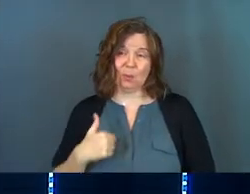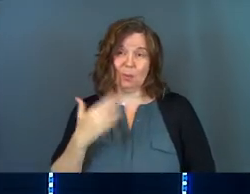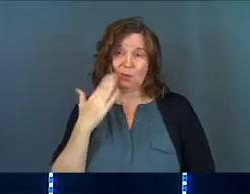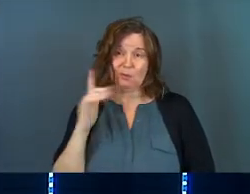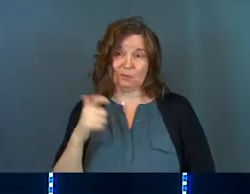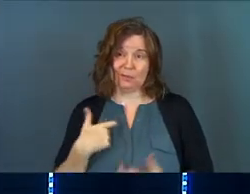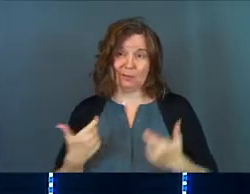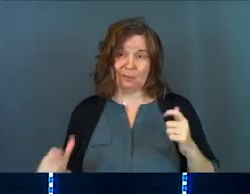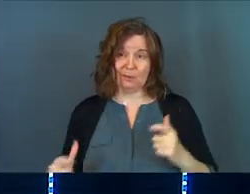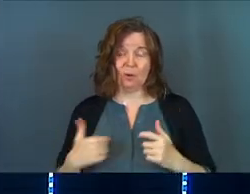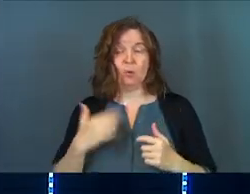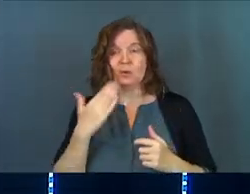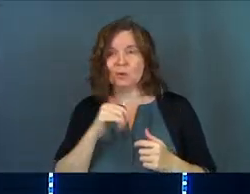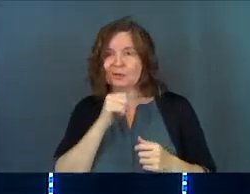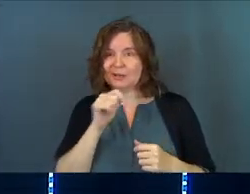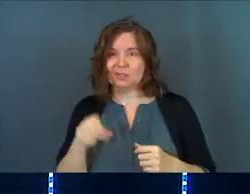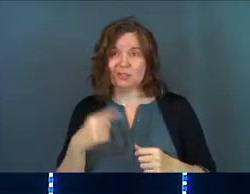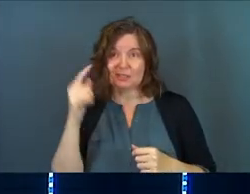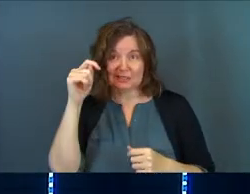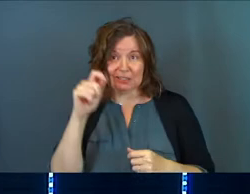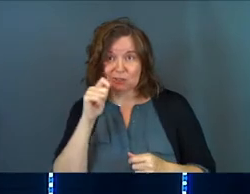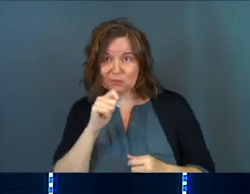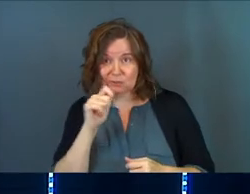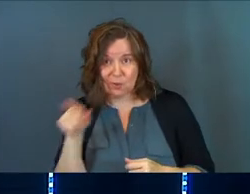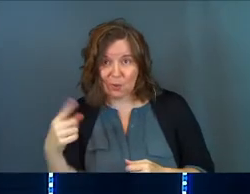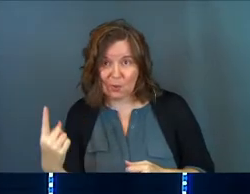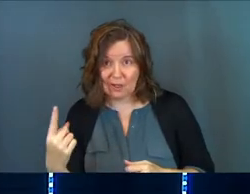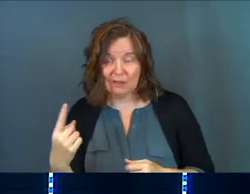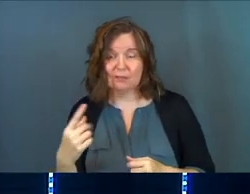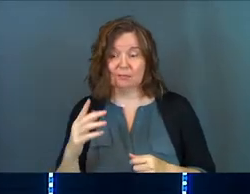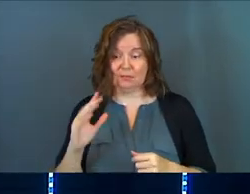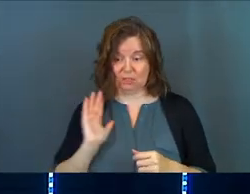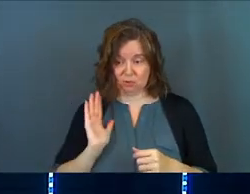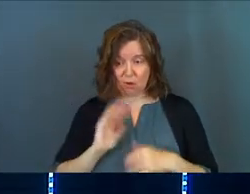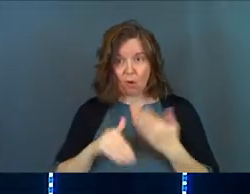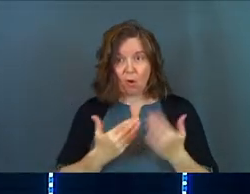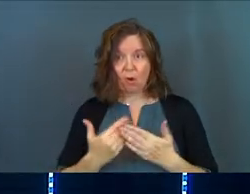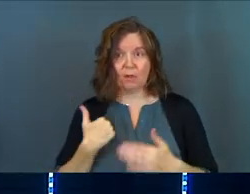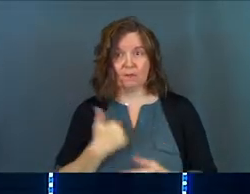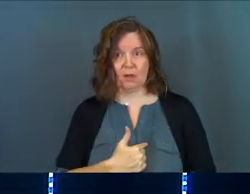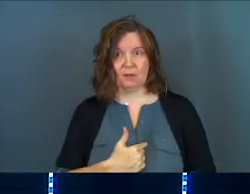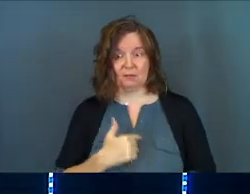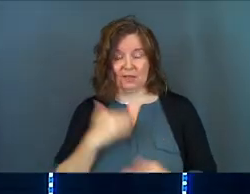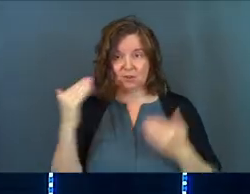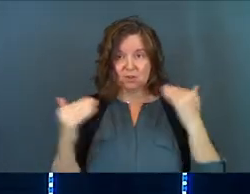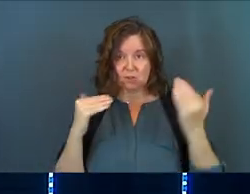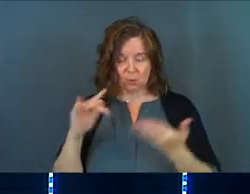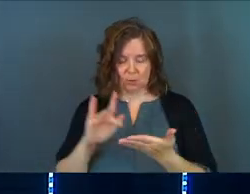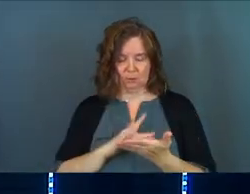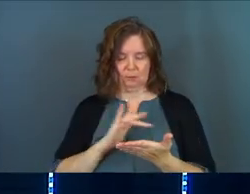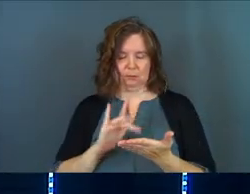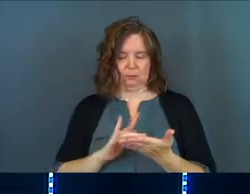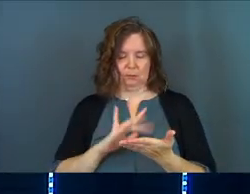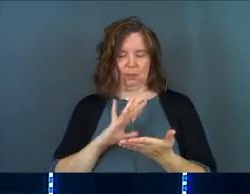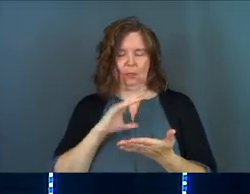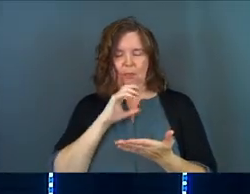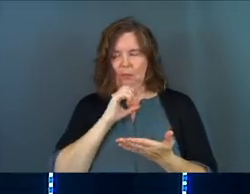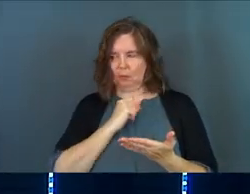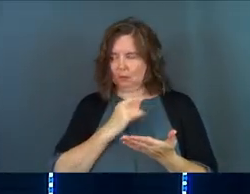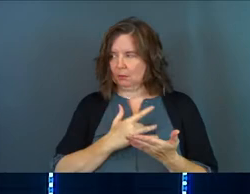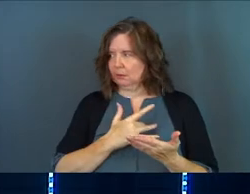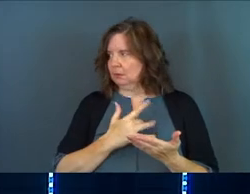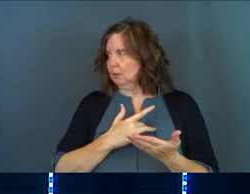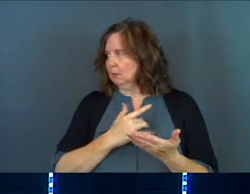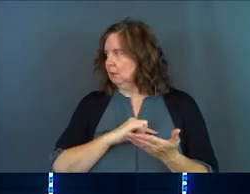we know that. And we know it's not just teen girls. It's all of us. Even in adults, we can talk about this like it's a